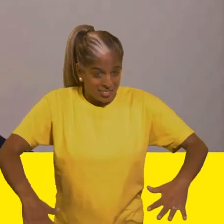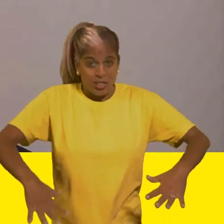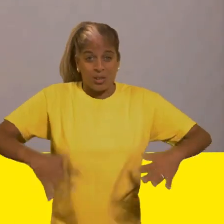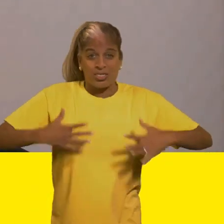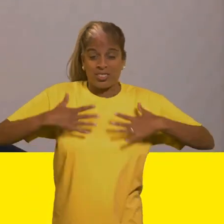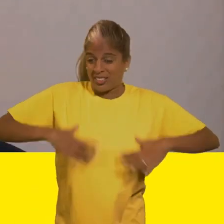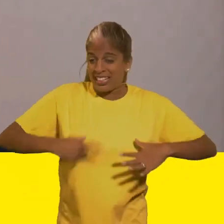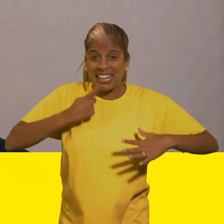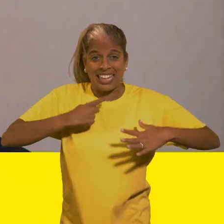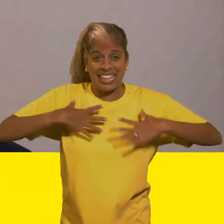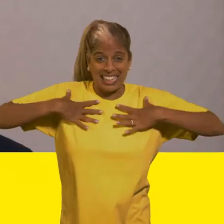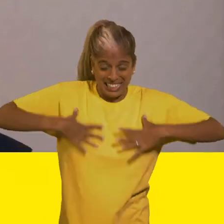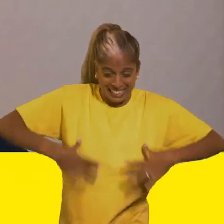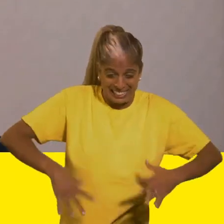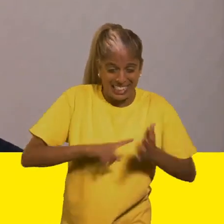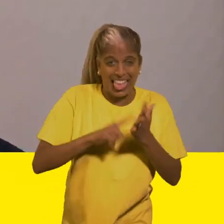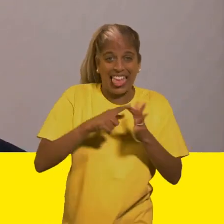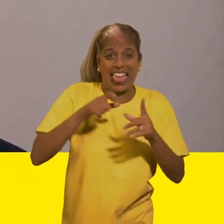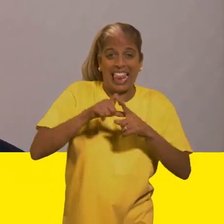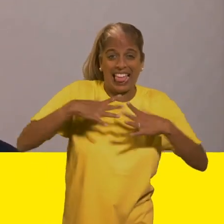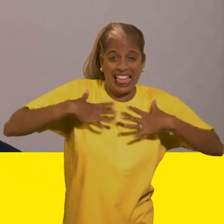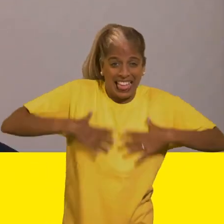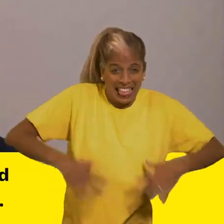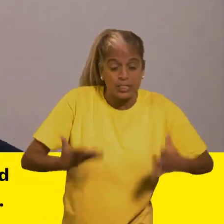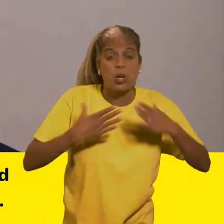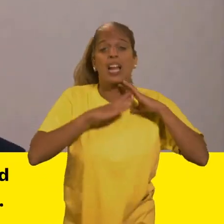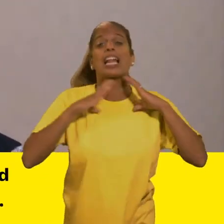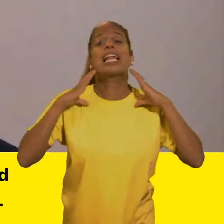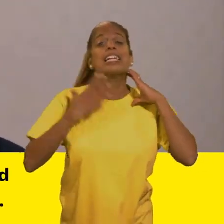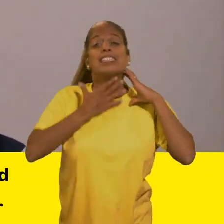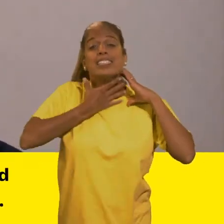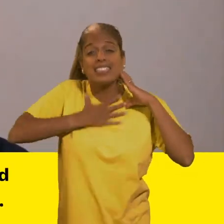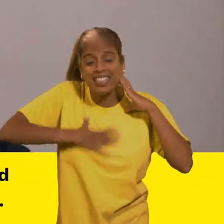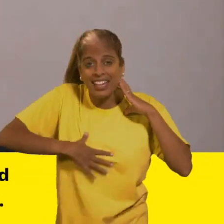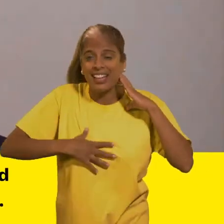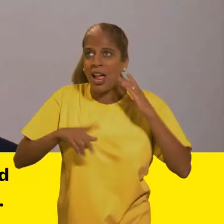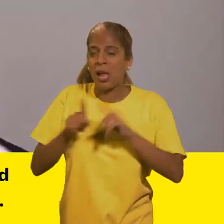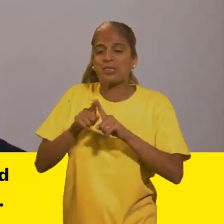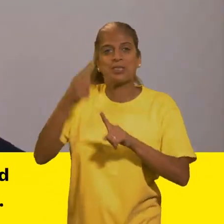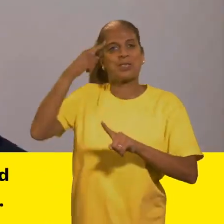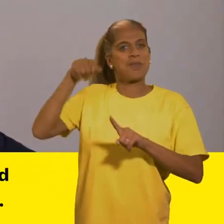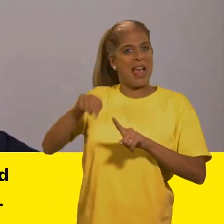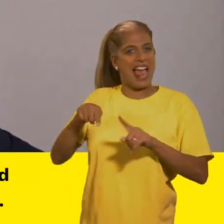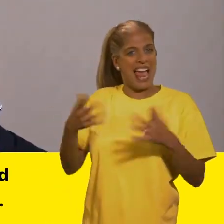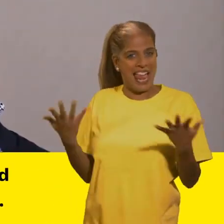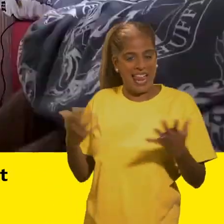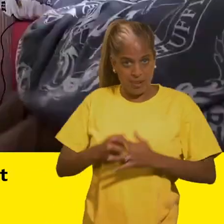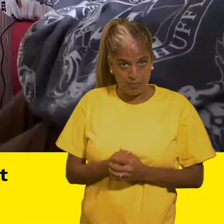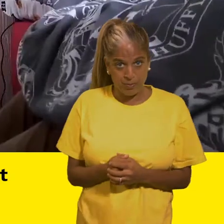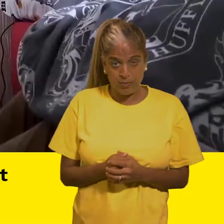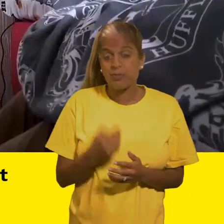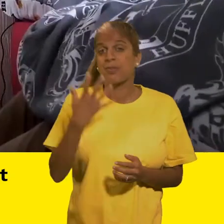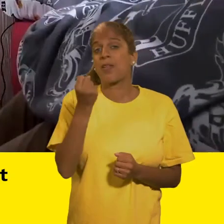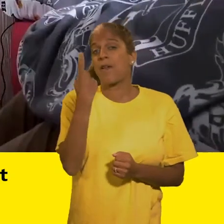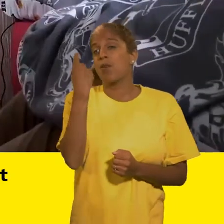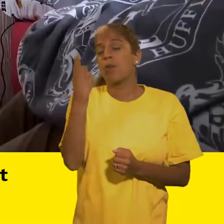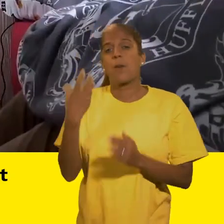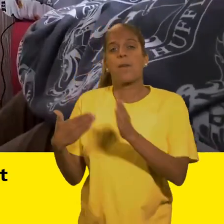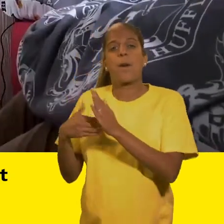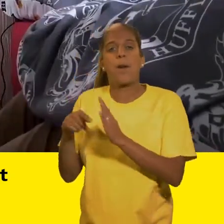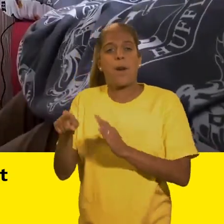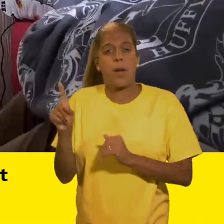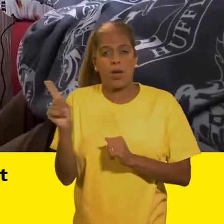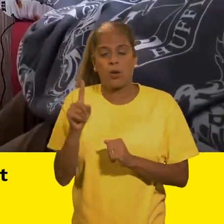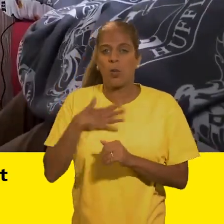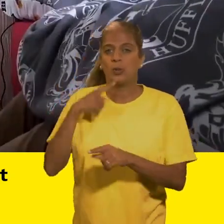worn underneath the sterile gowns and lead gowns and lead thyroid collars that were worn as well. So one more adaptation I